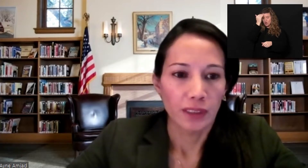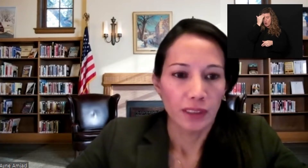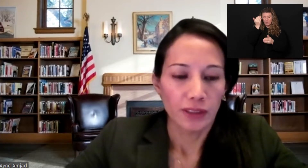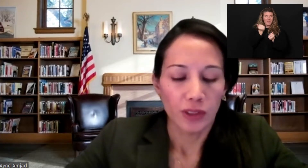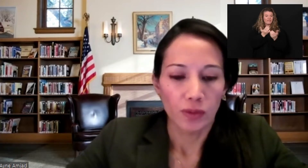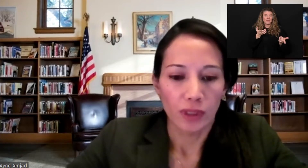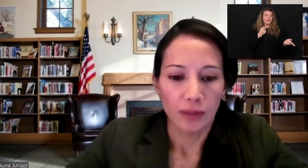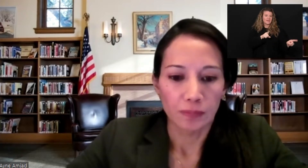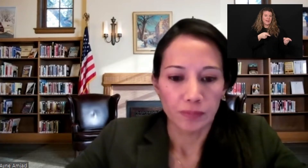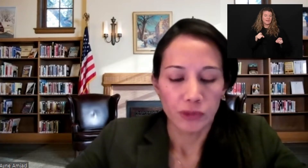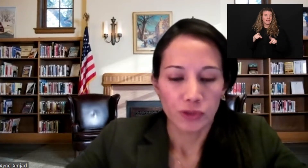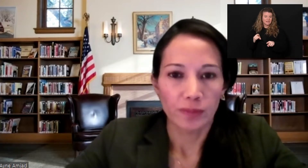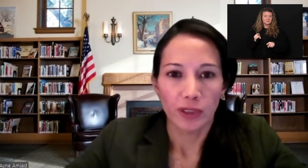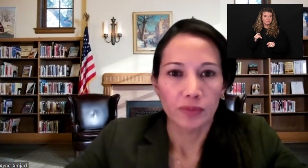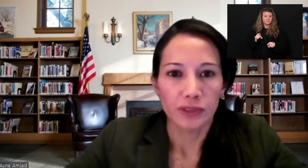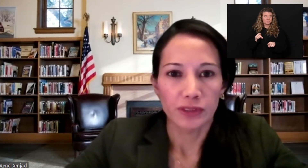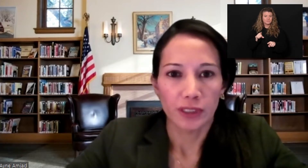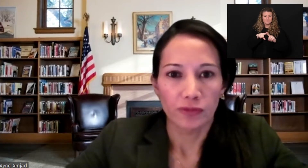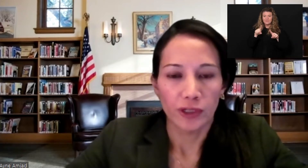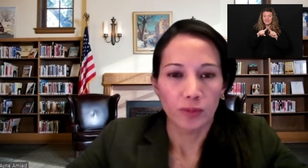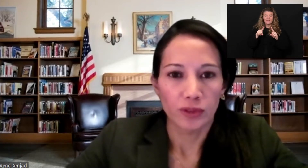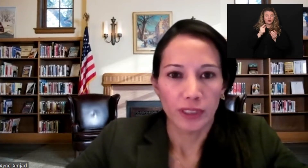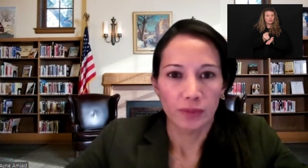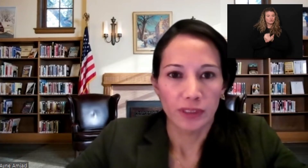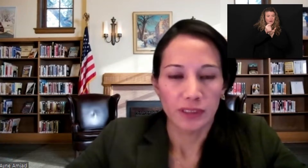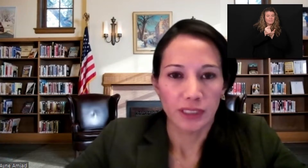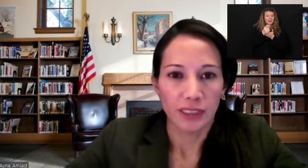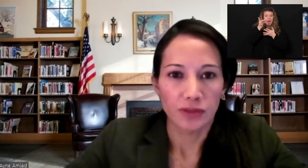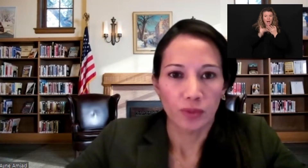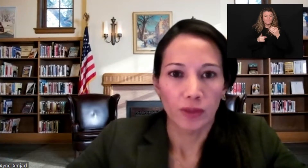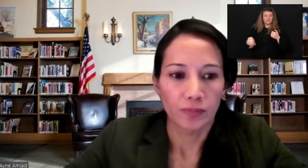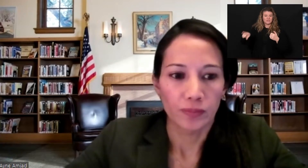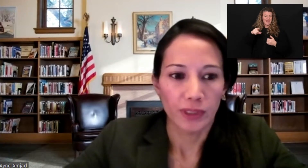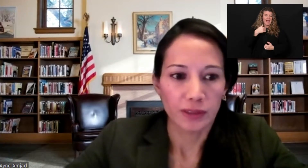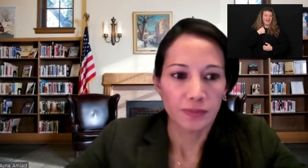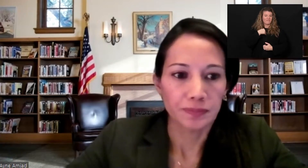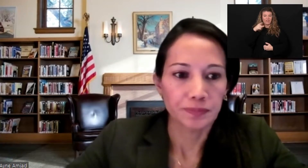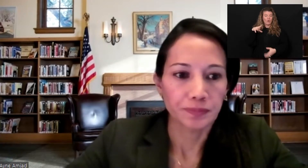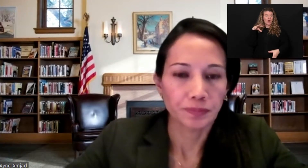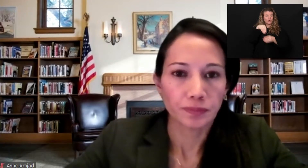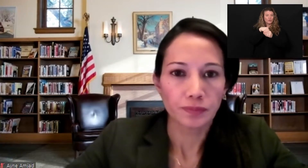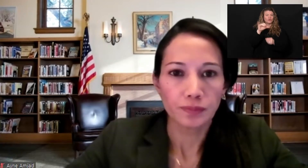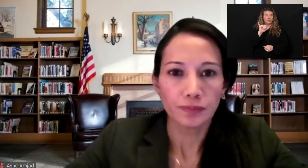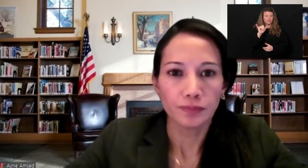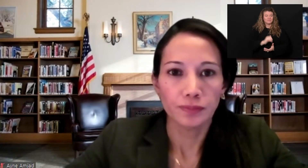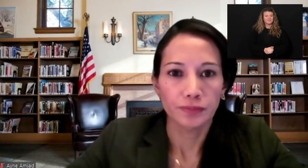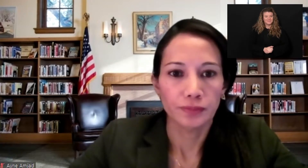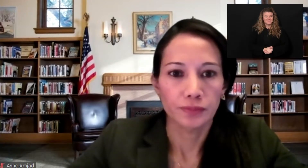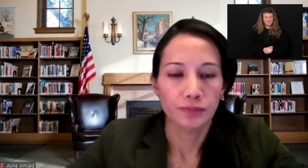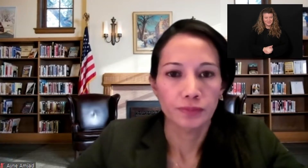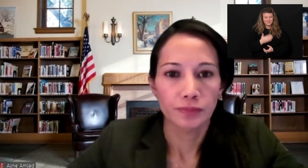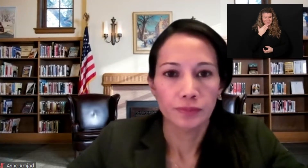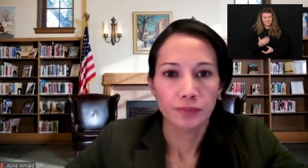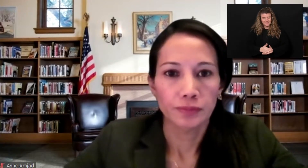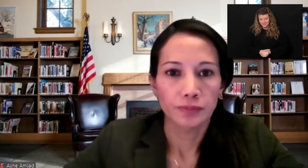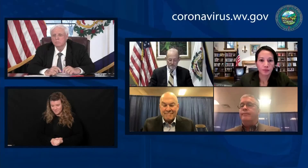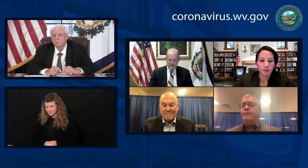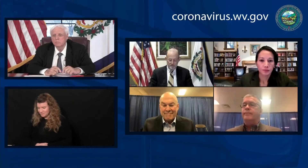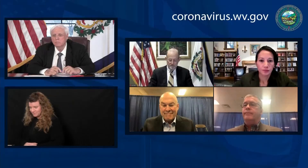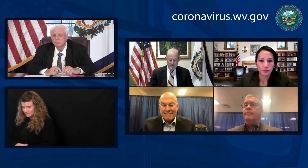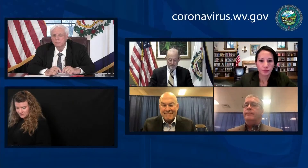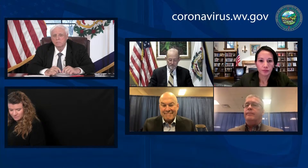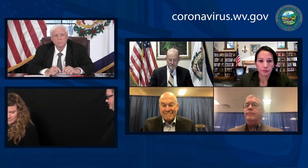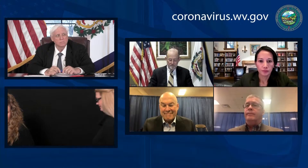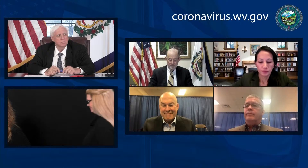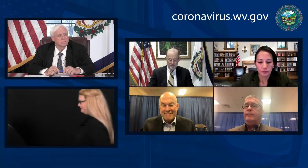the, treatment options that are available to anyone in the state as well. Thanks. All right, thank you, June. Last question